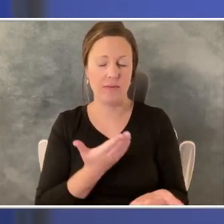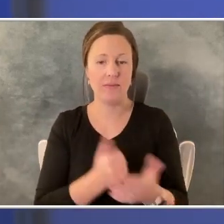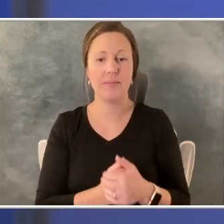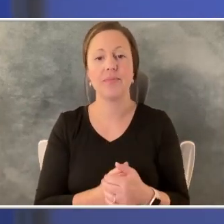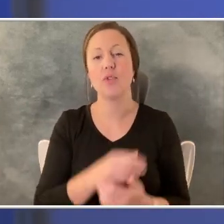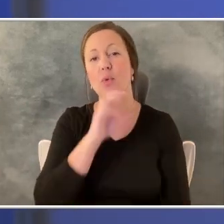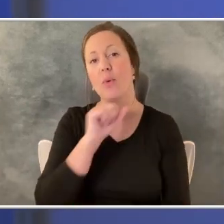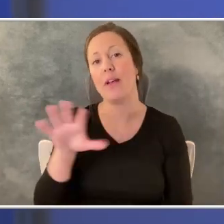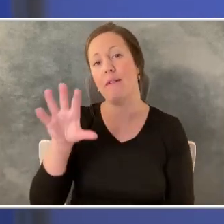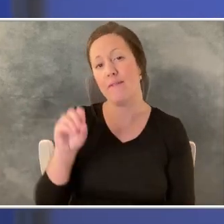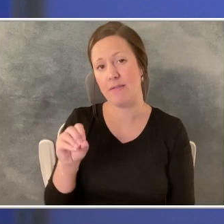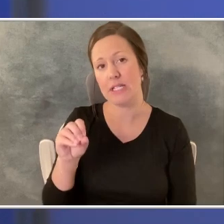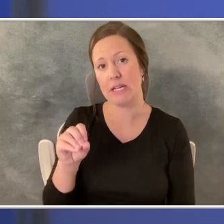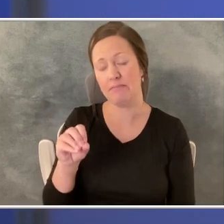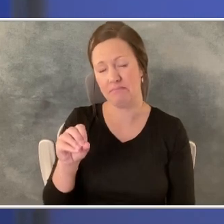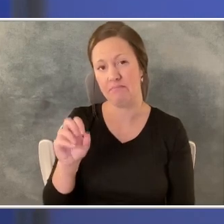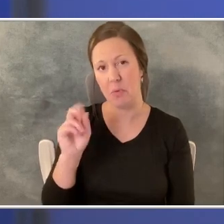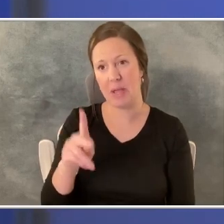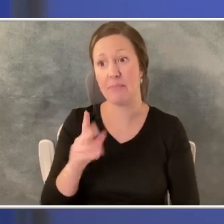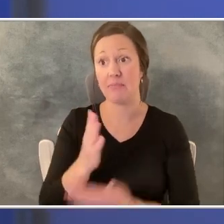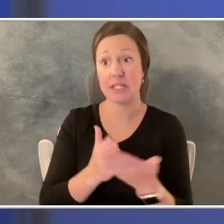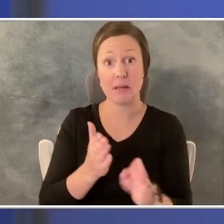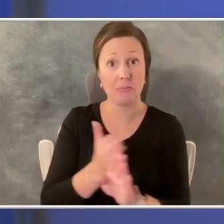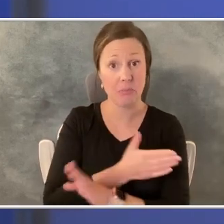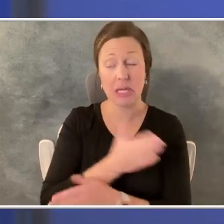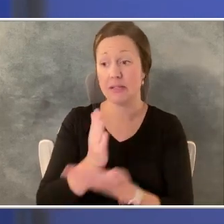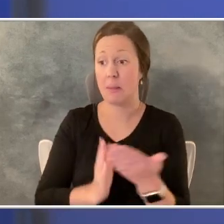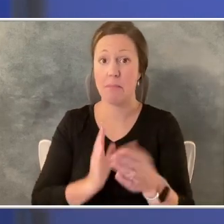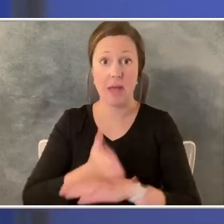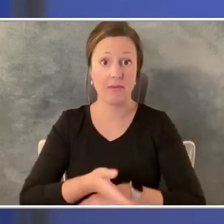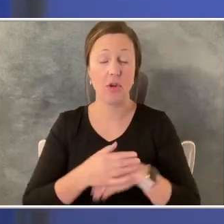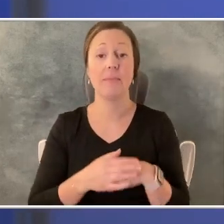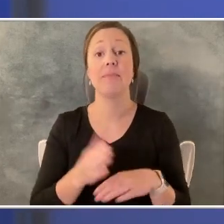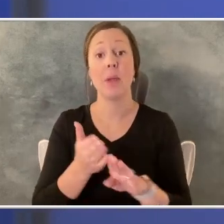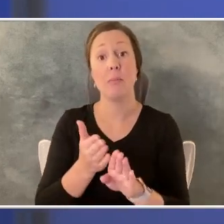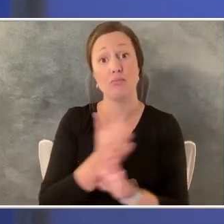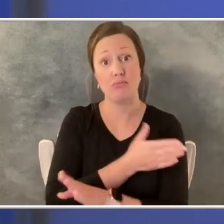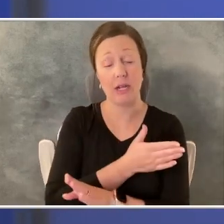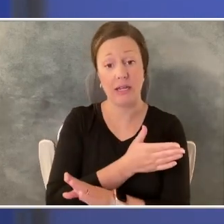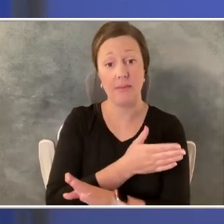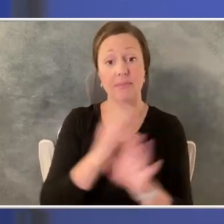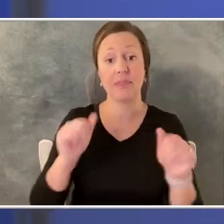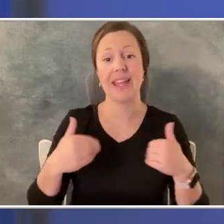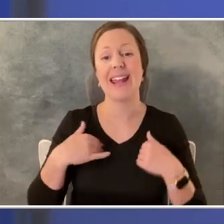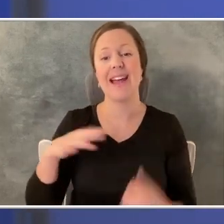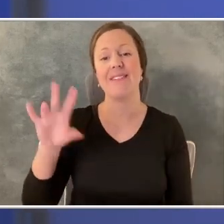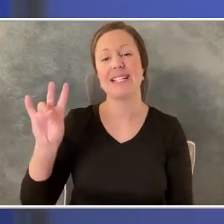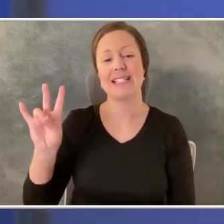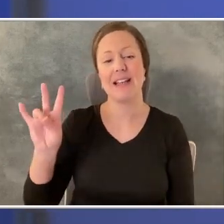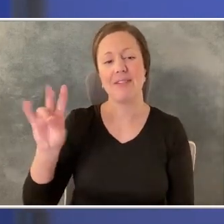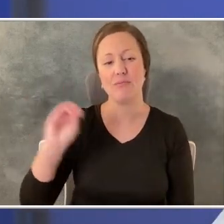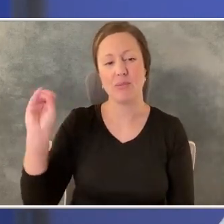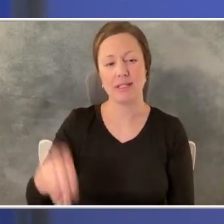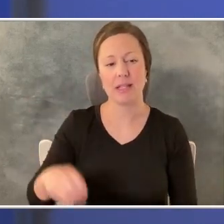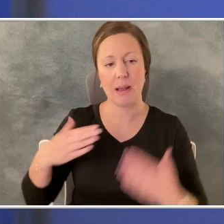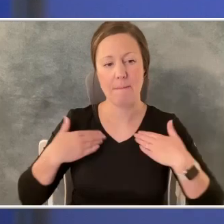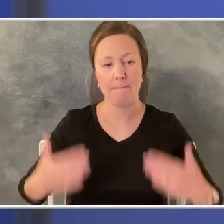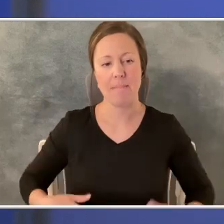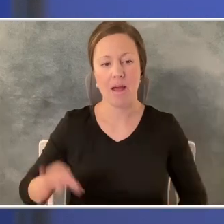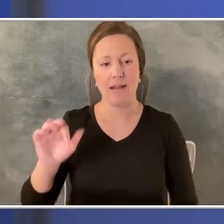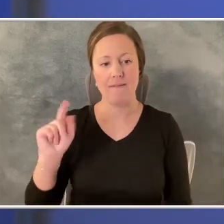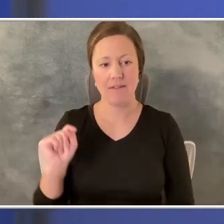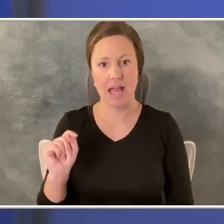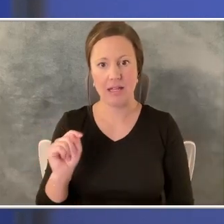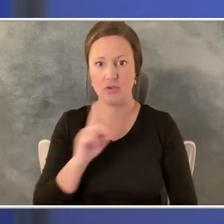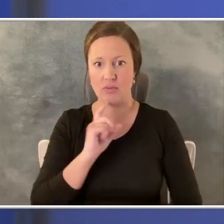some postmenopausal, right? The premenopausal women can expect to have 7% of her total body fat to be visceral, which is the intra-abdominal